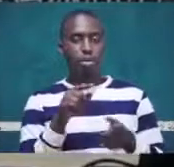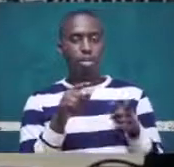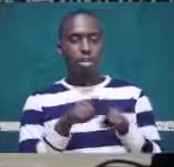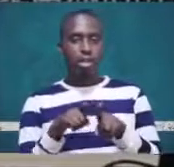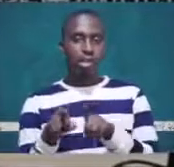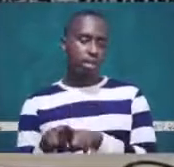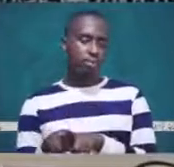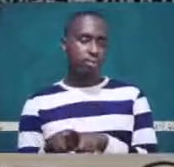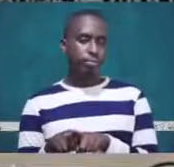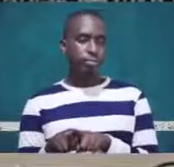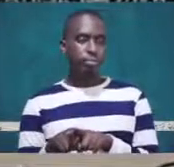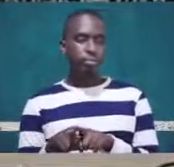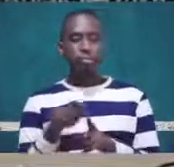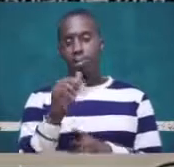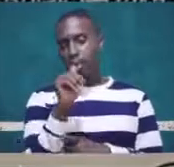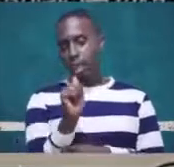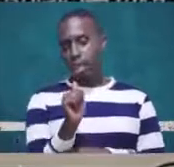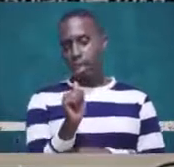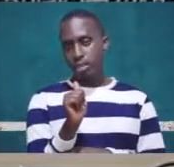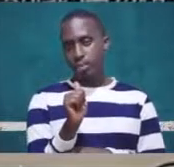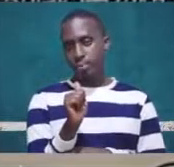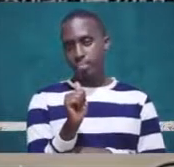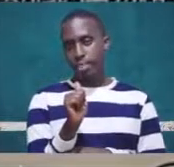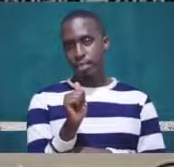becomes a